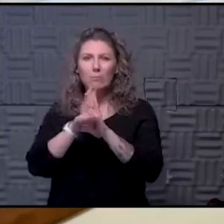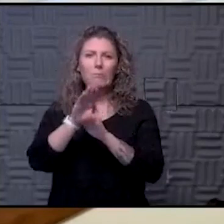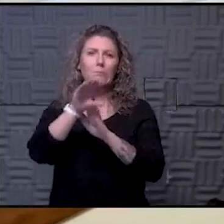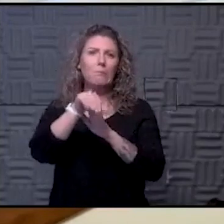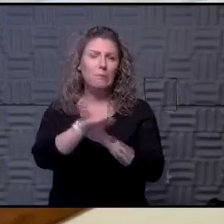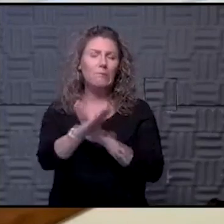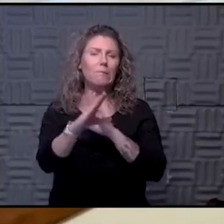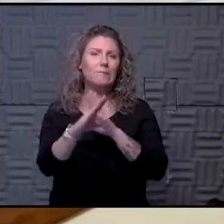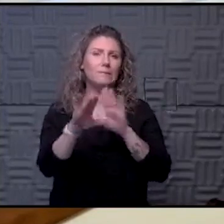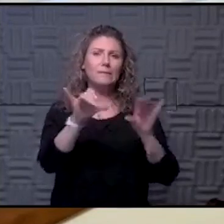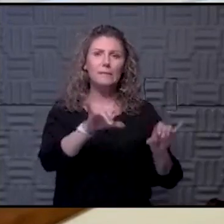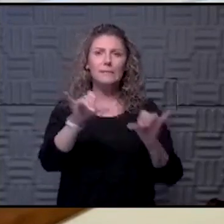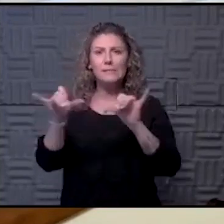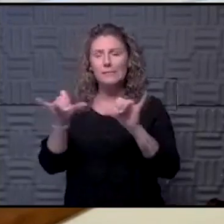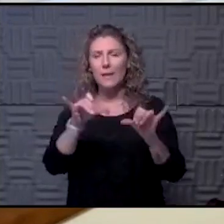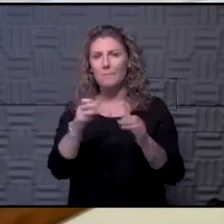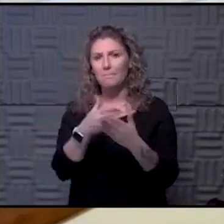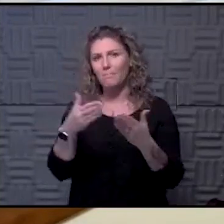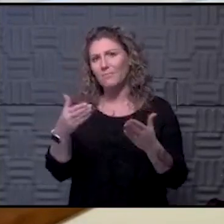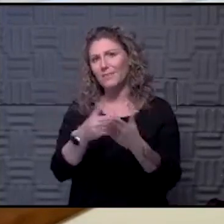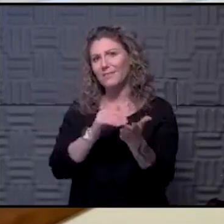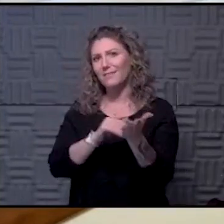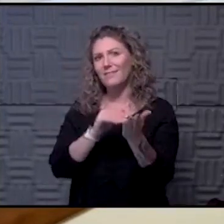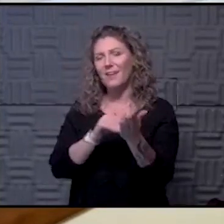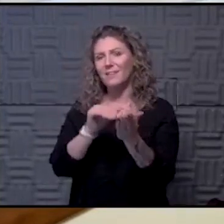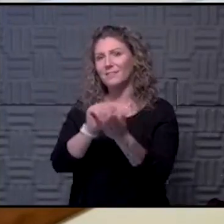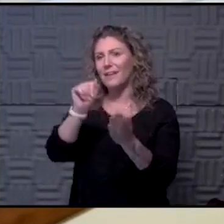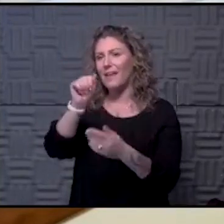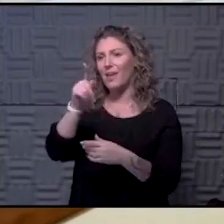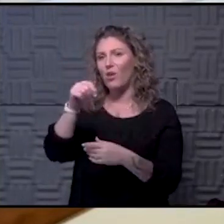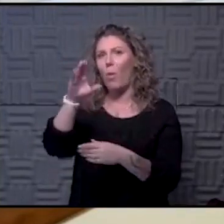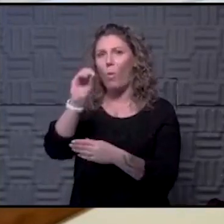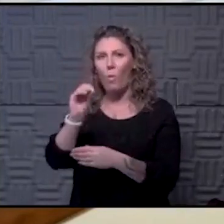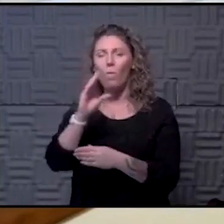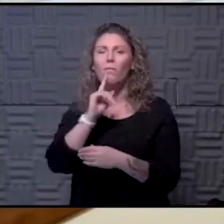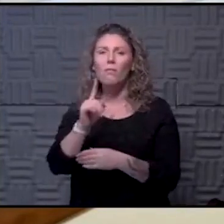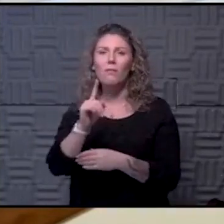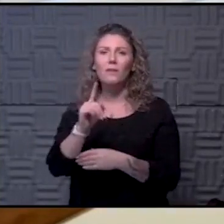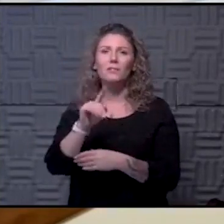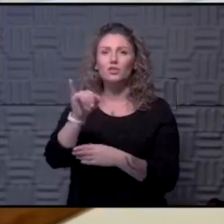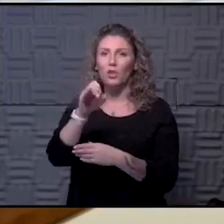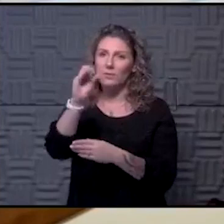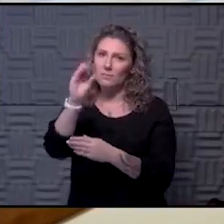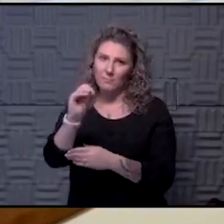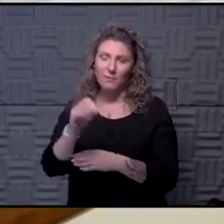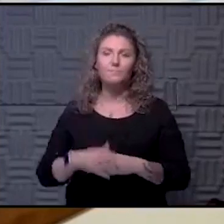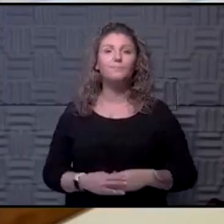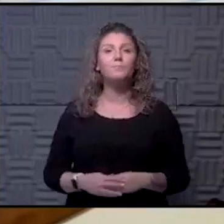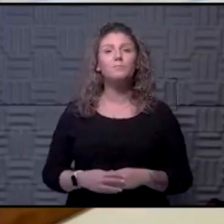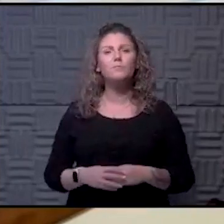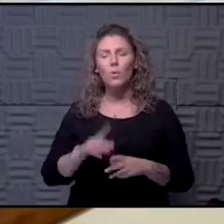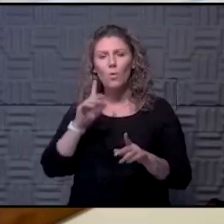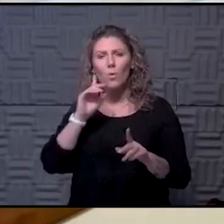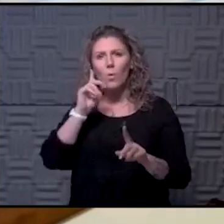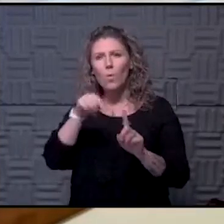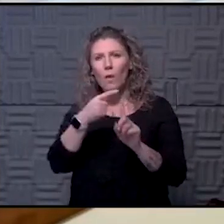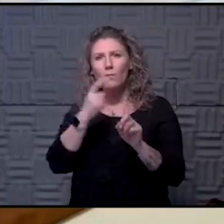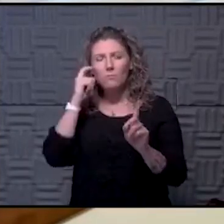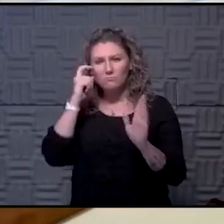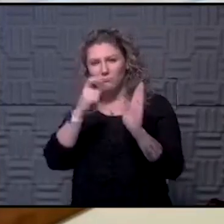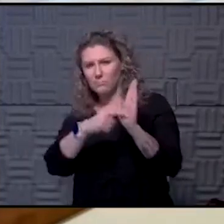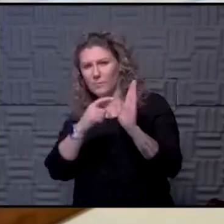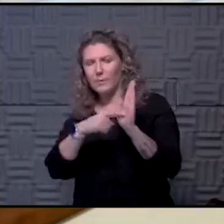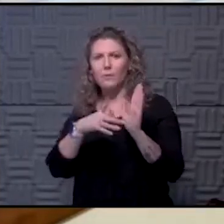echo a lot of the same sentiments from Dr. Areola there in Johnson County. And so when I look at our indicator, we have a